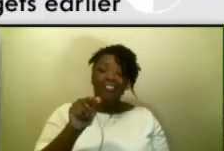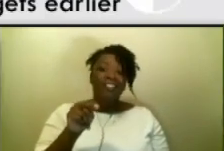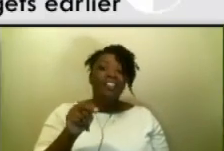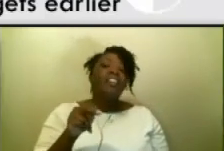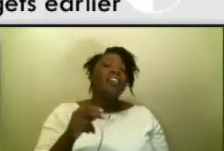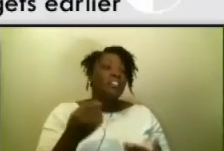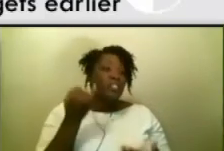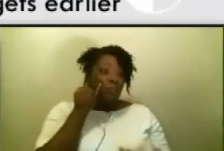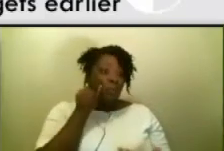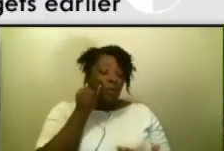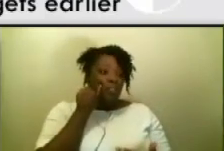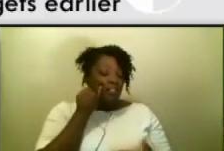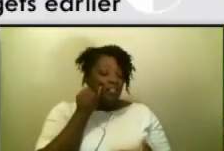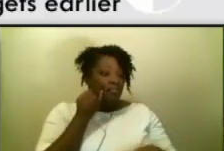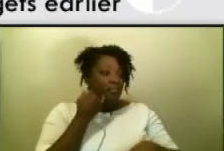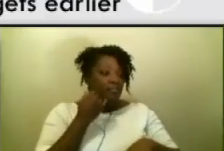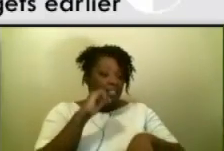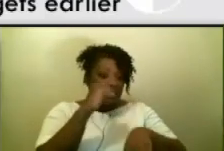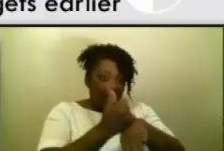true.